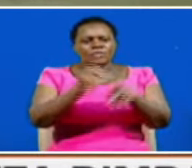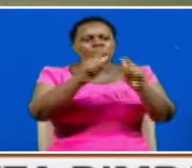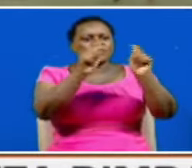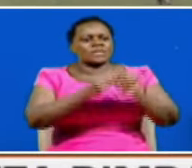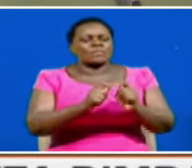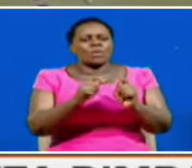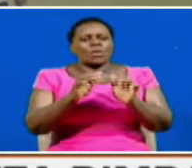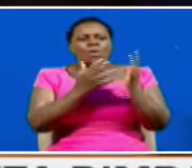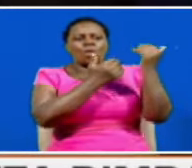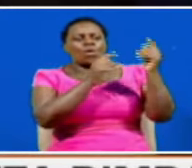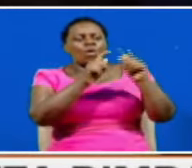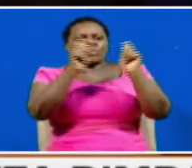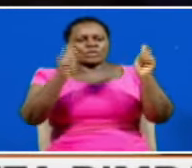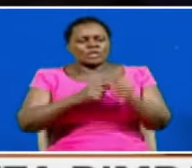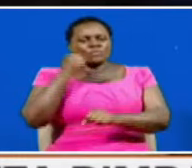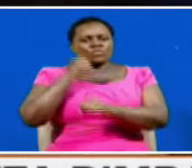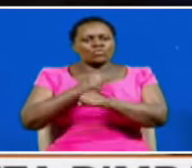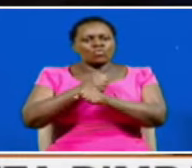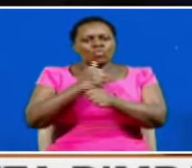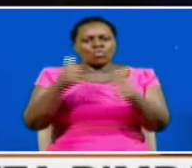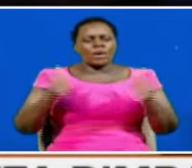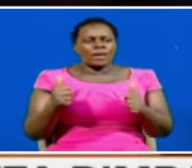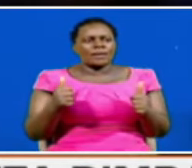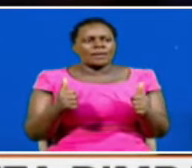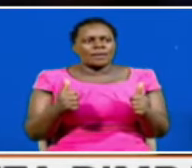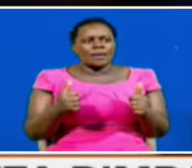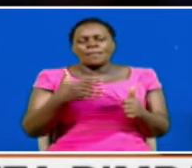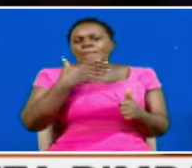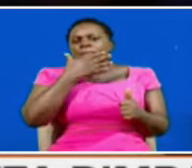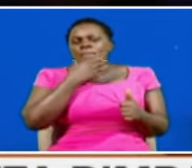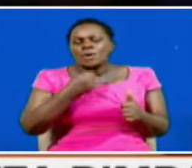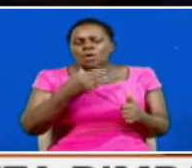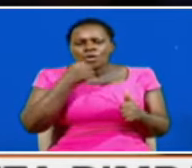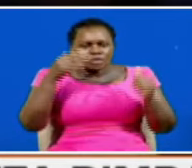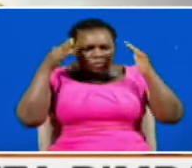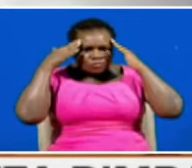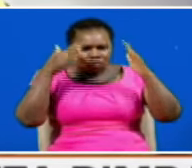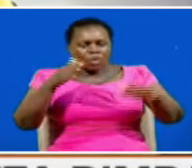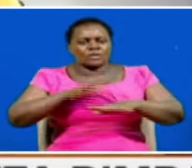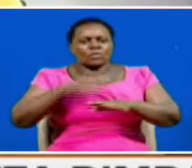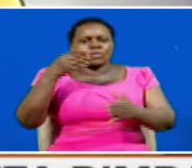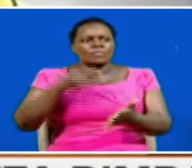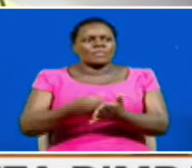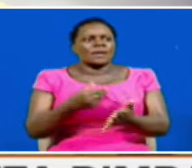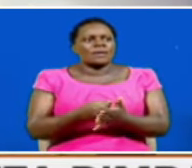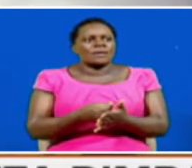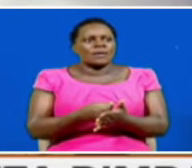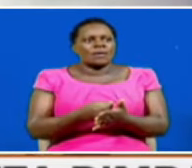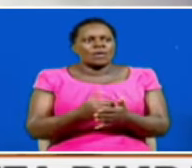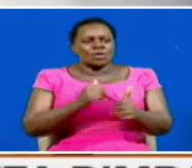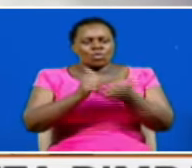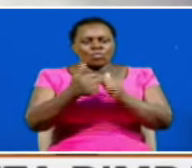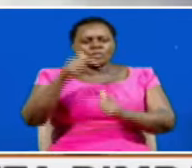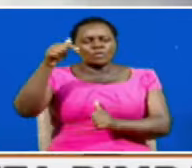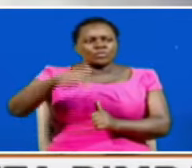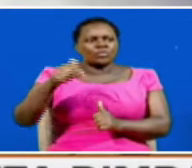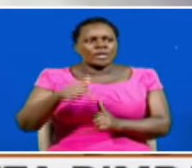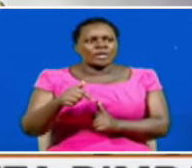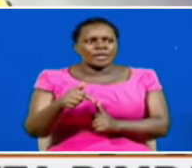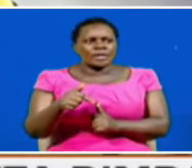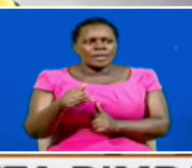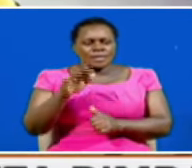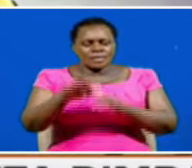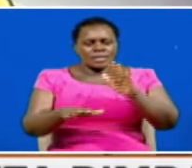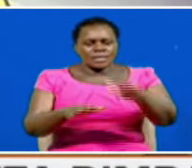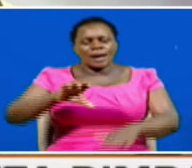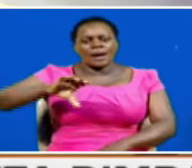the team is going to do well in subsequent matches, because at least the boys will be focused with the money. The team that will win this tournament today here at